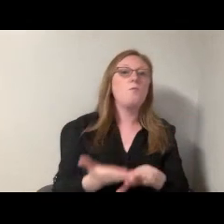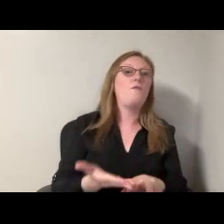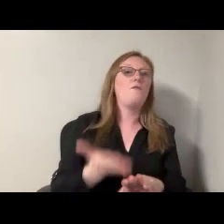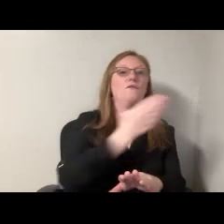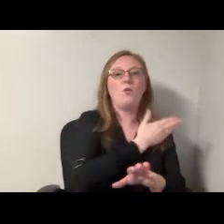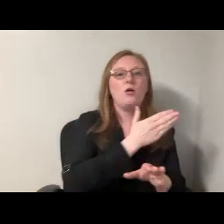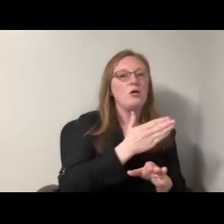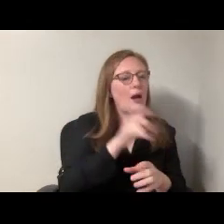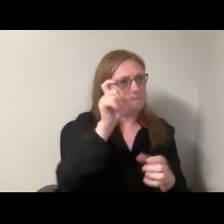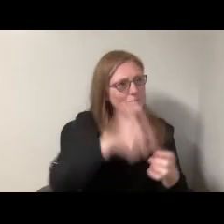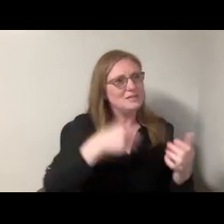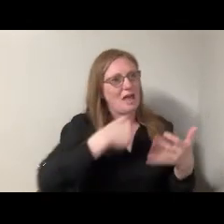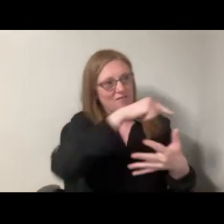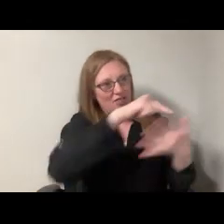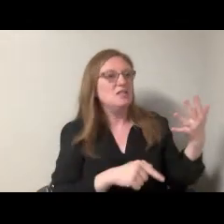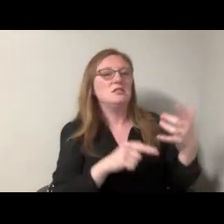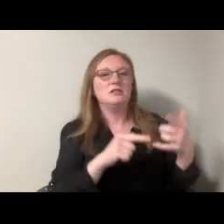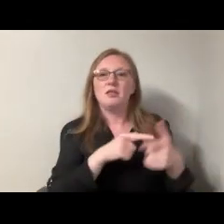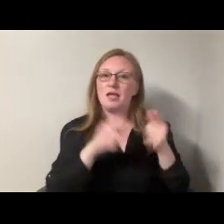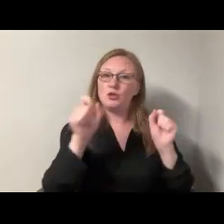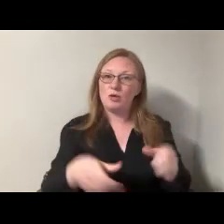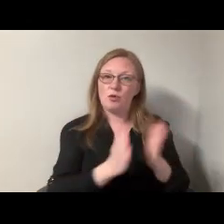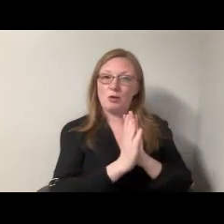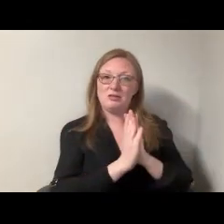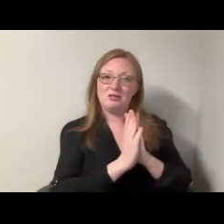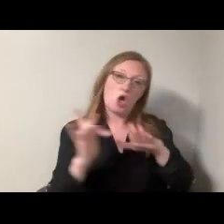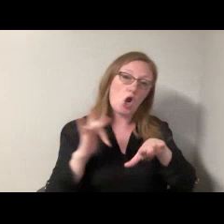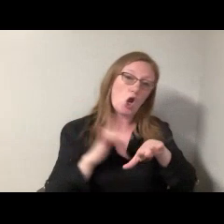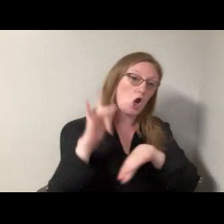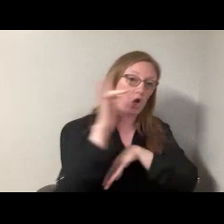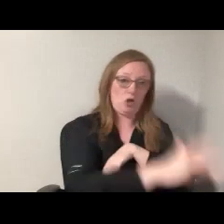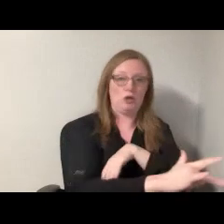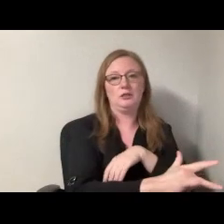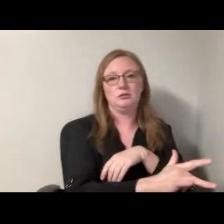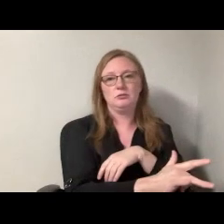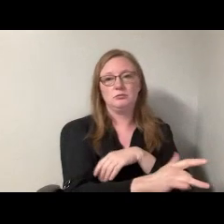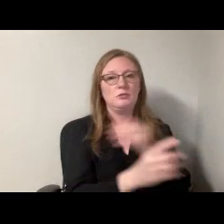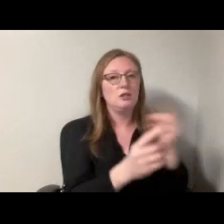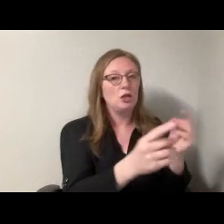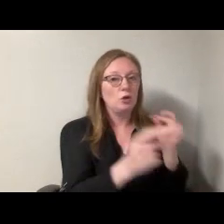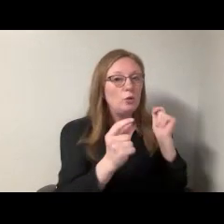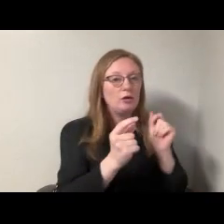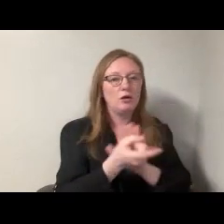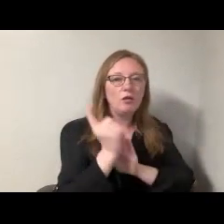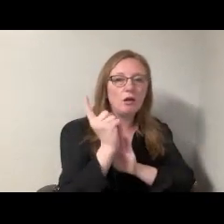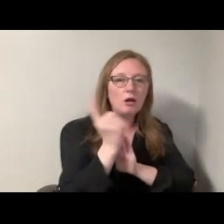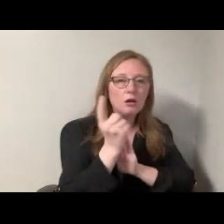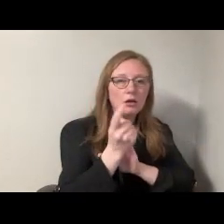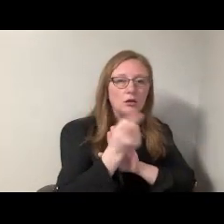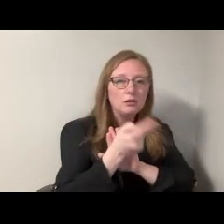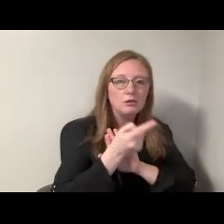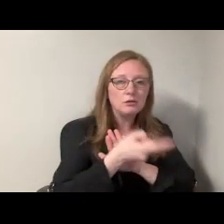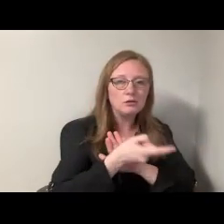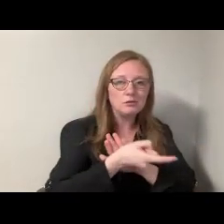you're going to need this stuff, the earlier you request it, the quicker the clock starts going.